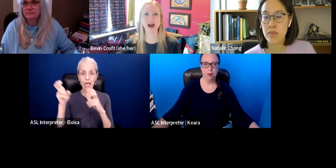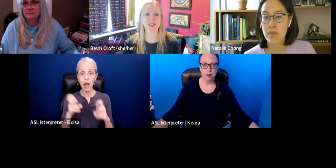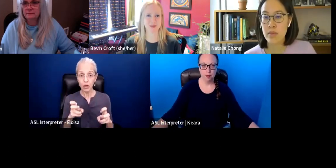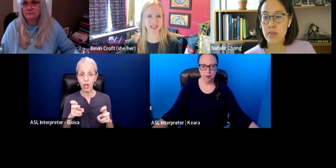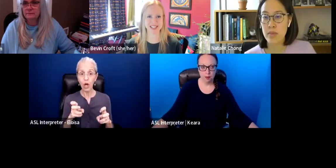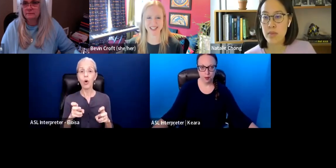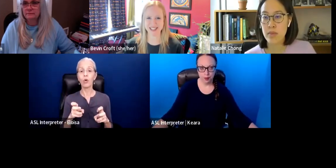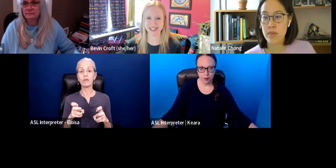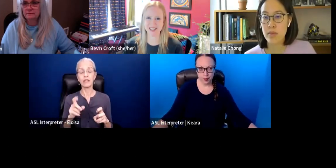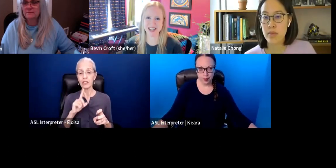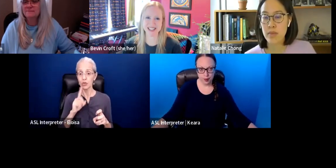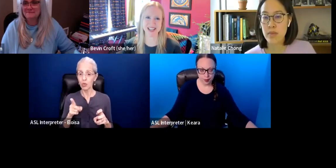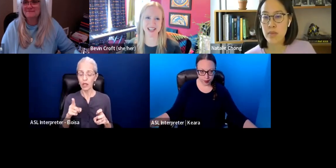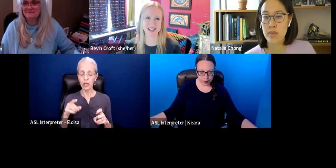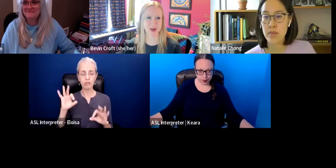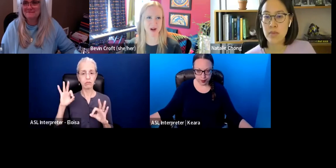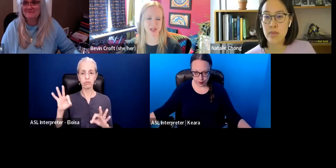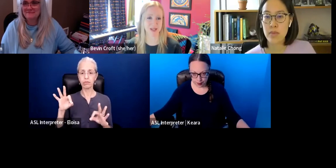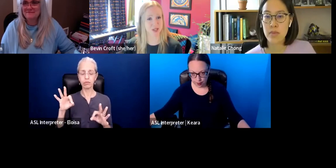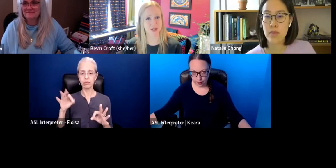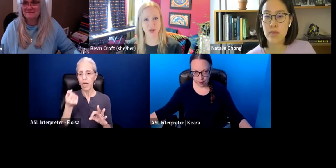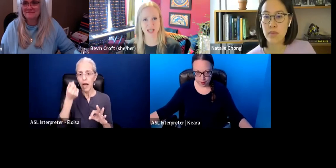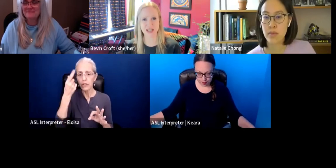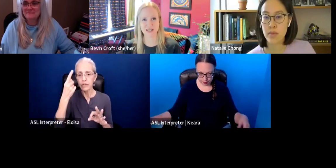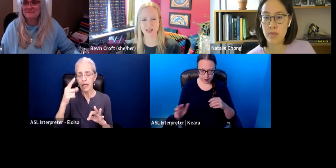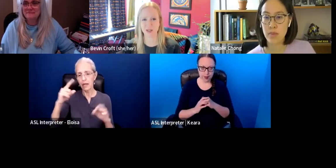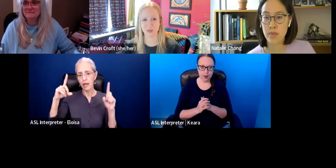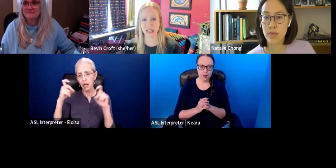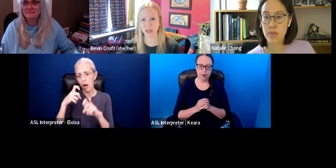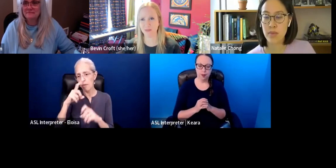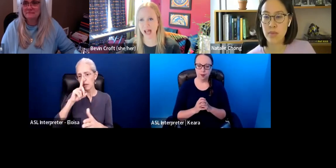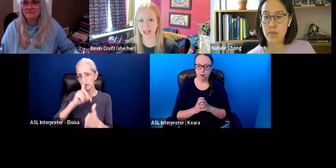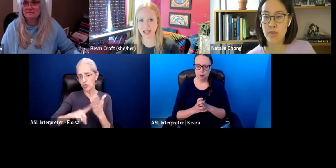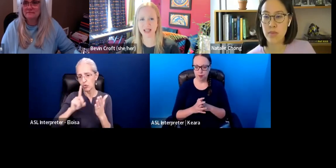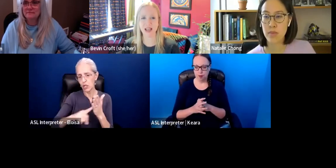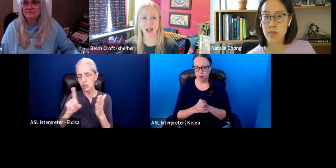a masterpiece in translating some complex research findings into really